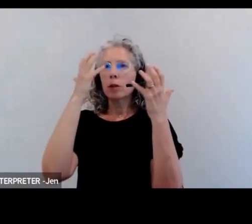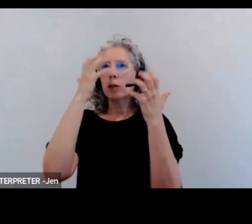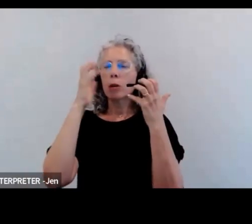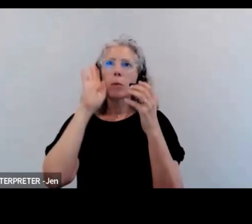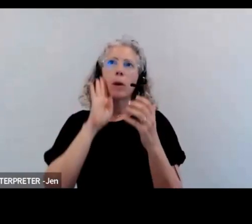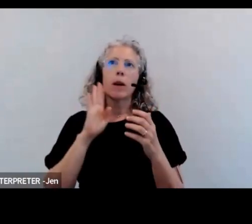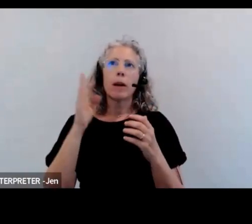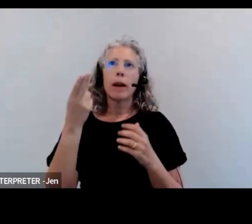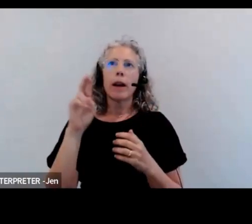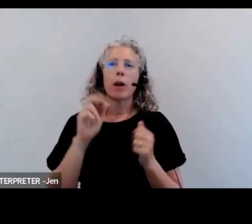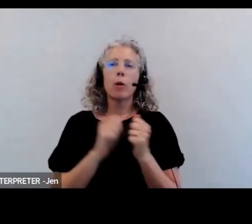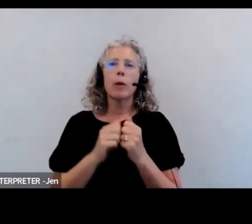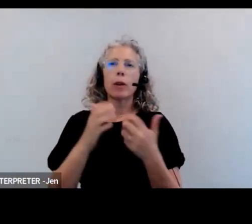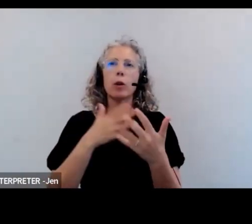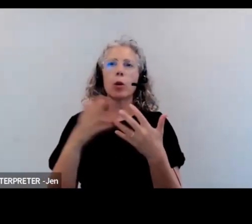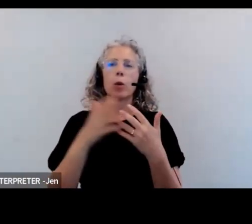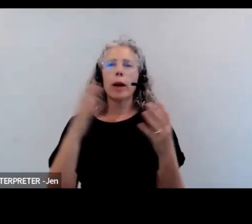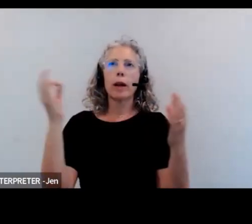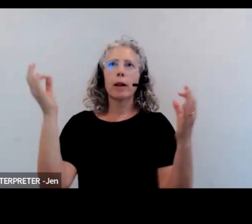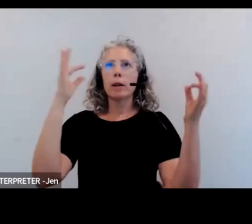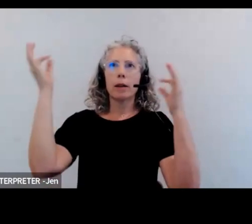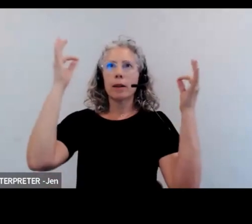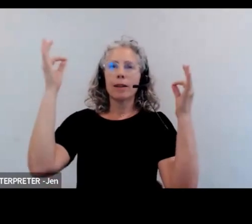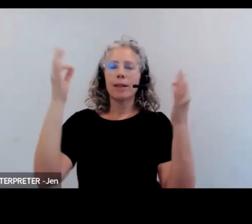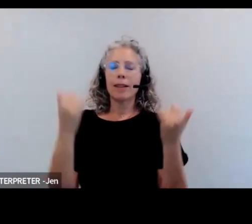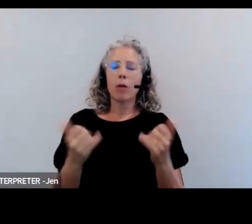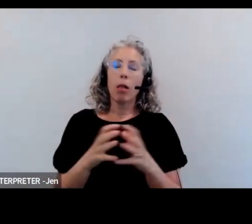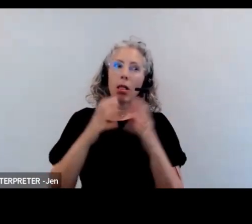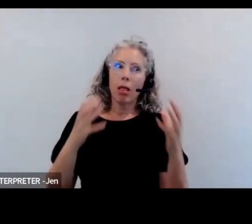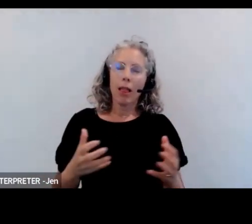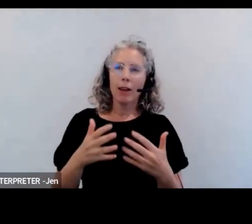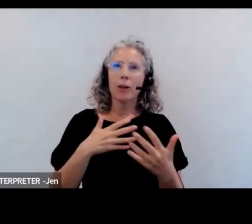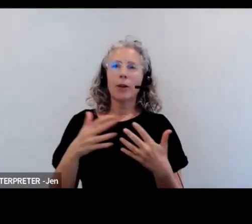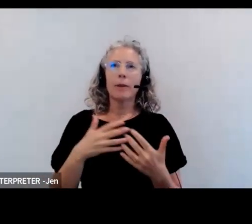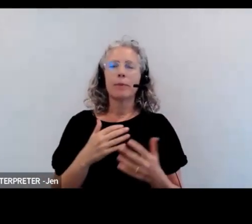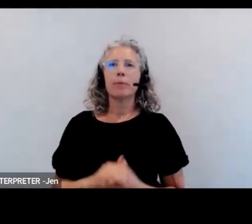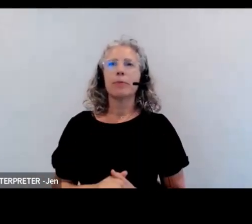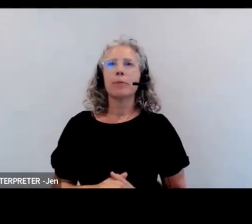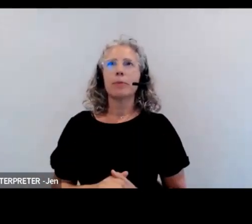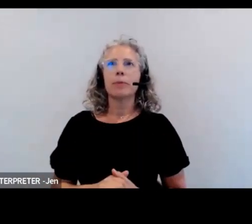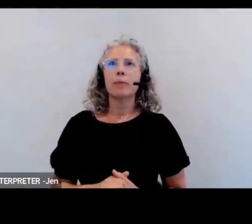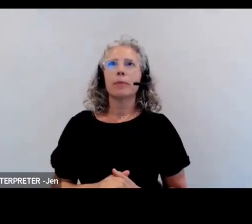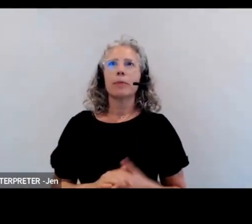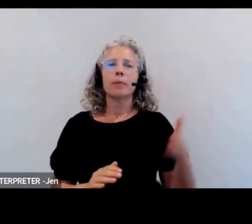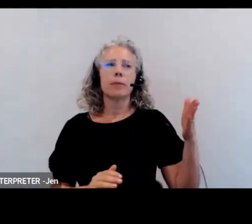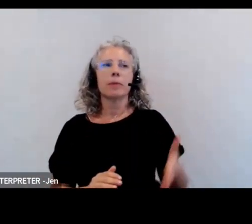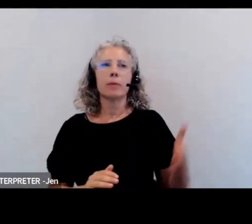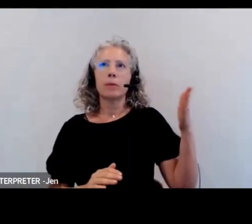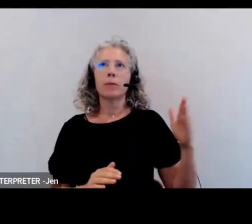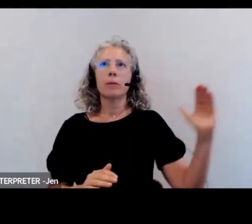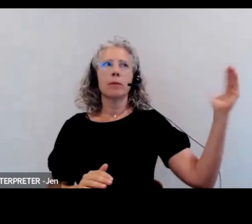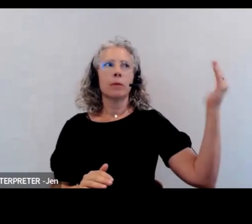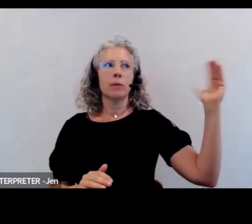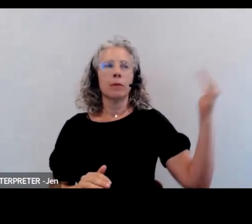hair with a little bit of gray sprinkled in, or starting to be a lot of gray sprinkled in. There's a mirror across the wall in my background, a couple